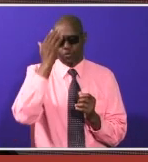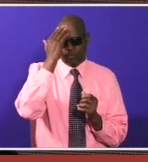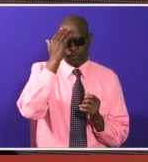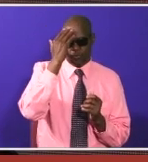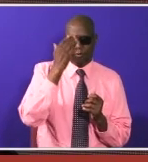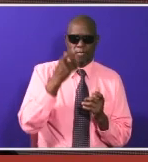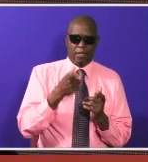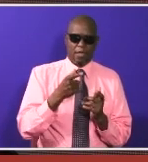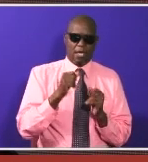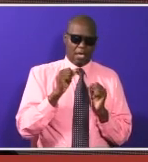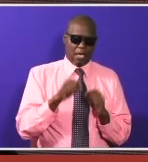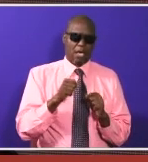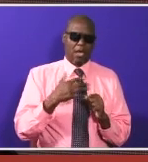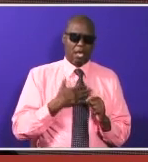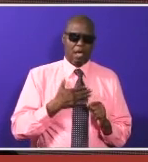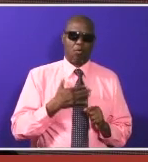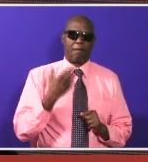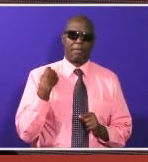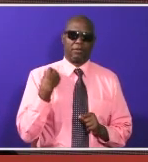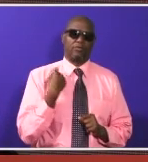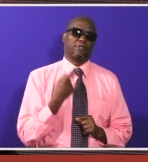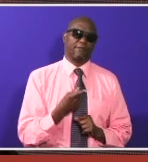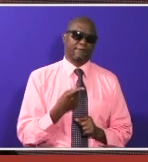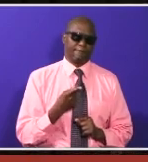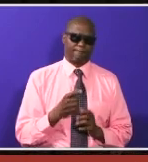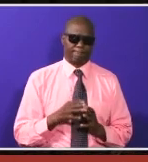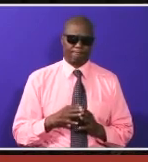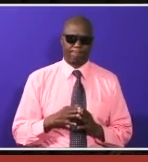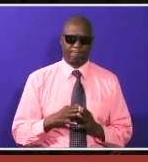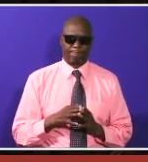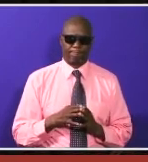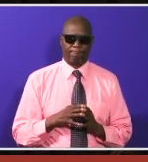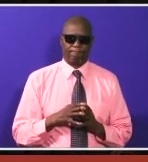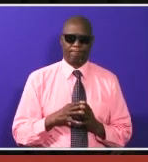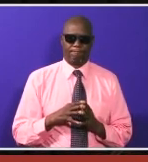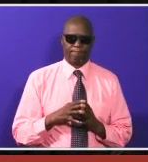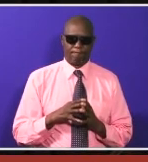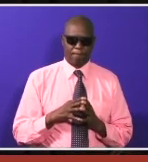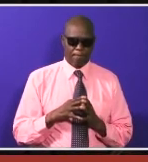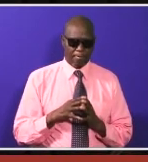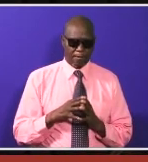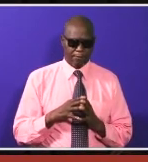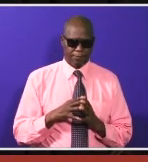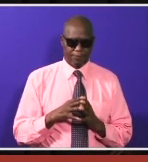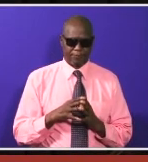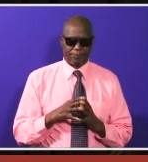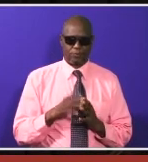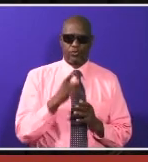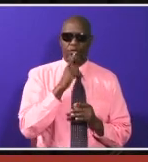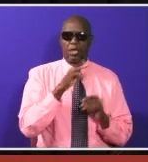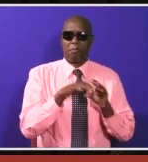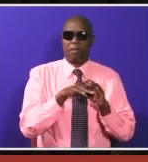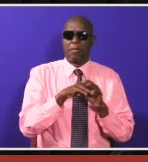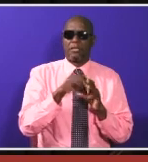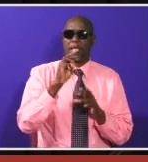basically mandatory. It's a mandatory advice that they must be able to work with. But actually, you've seen members of parliament, whenever they